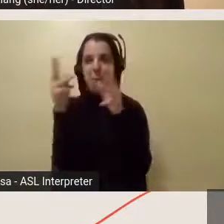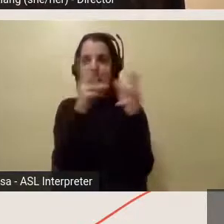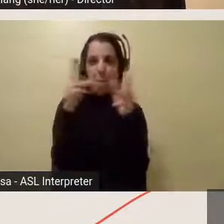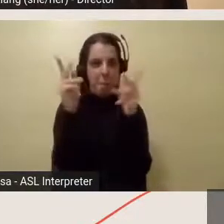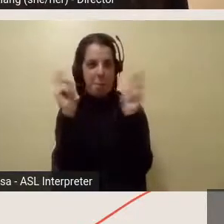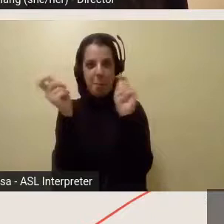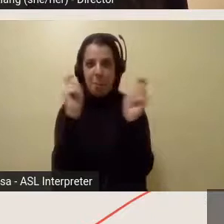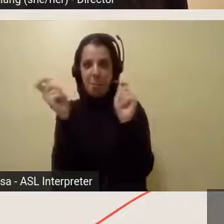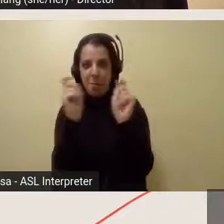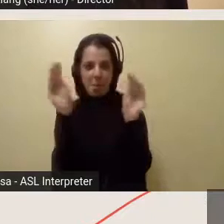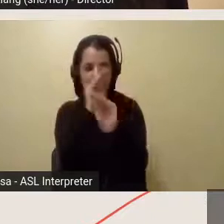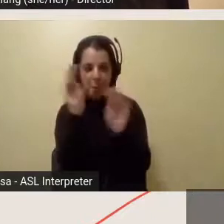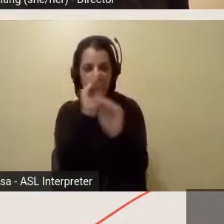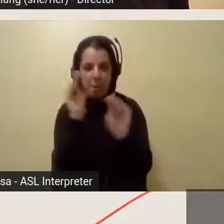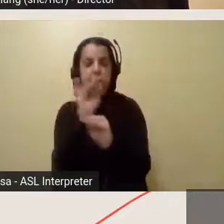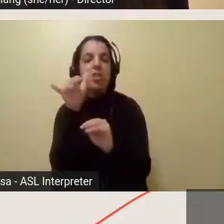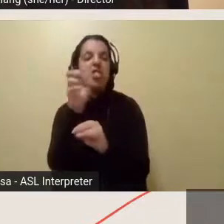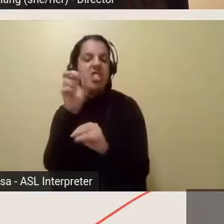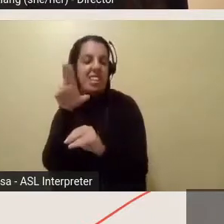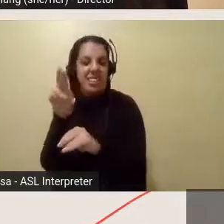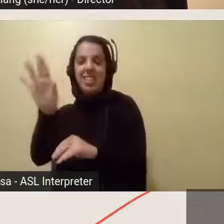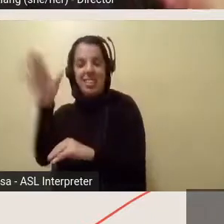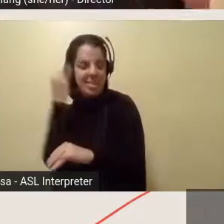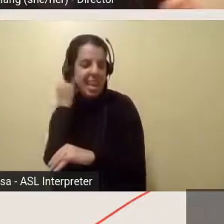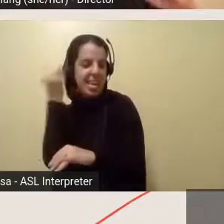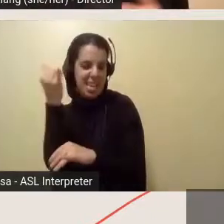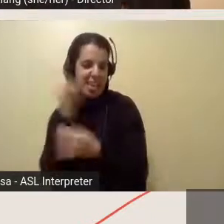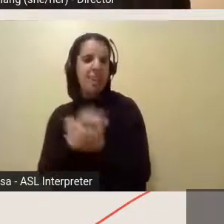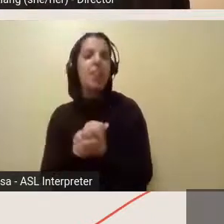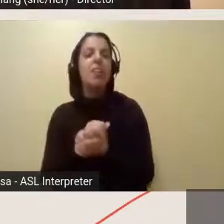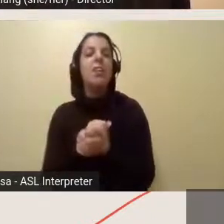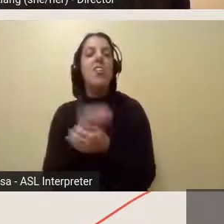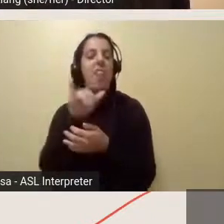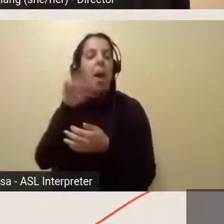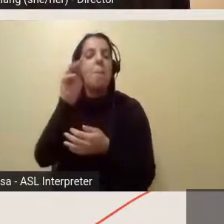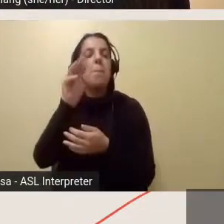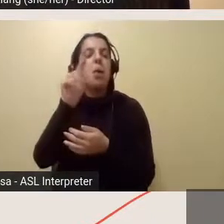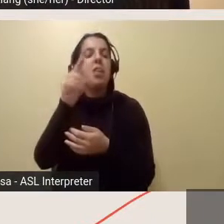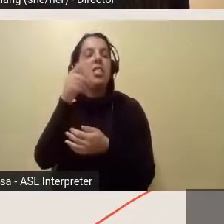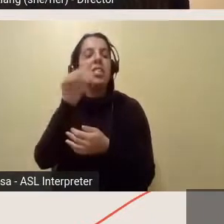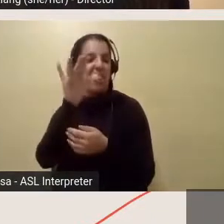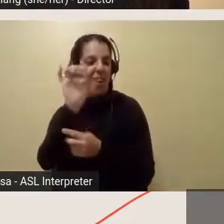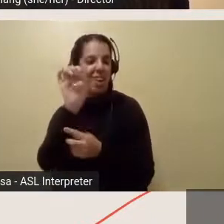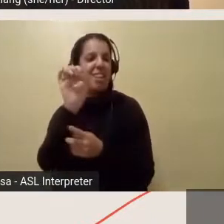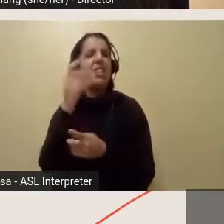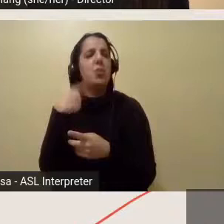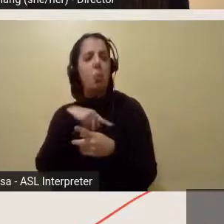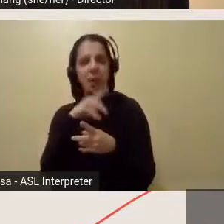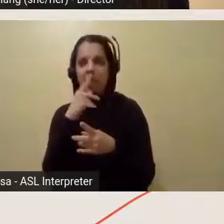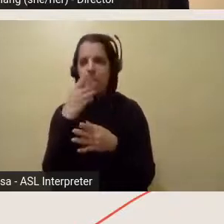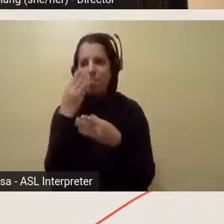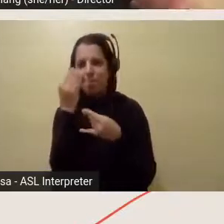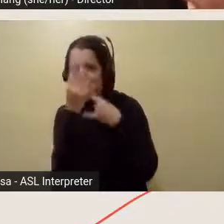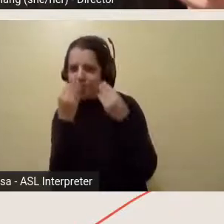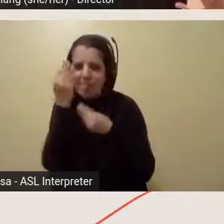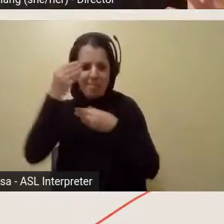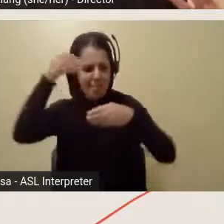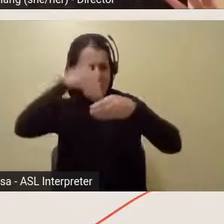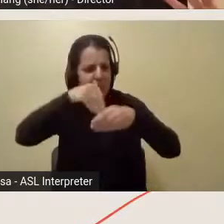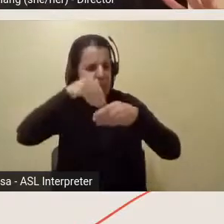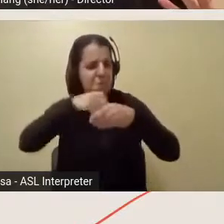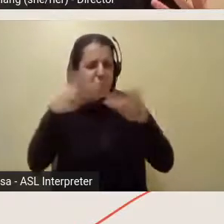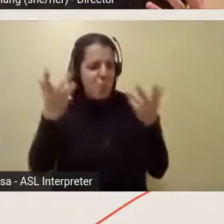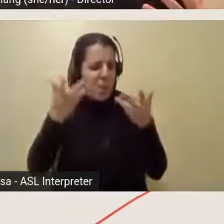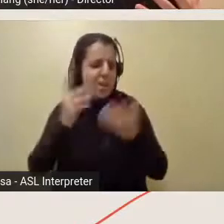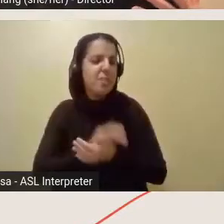visual tool was something that Jason came up with, and we thought a lot about what the content would be. And it